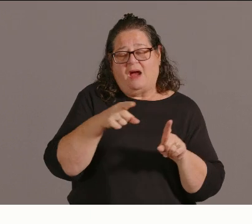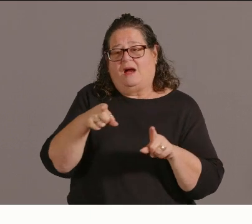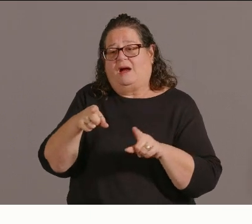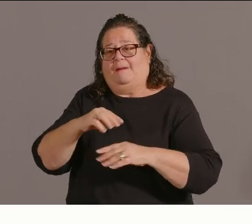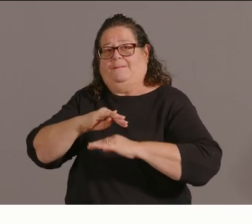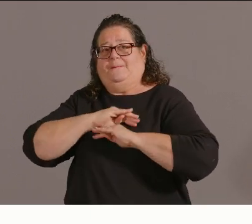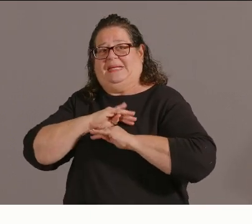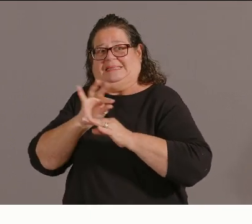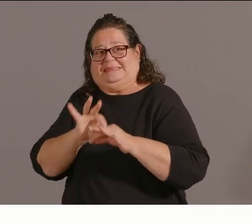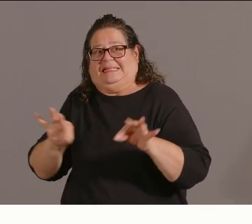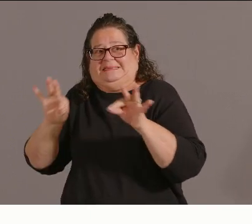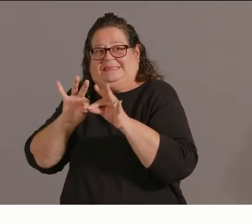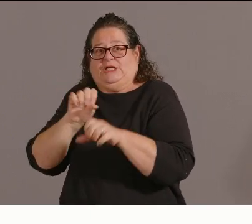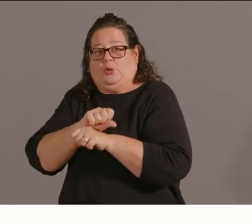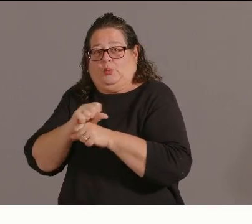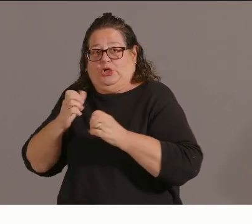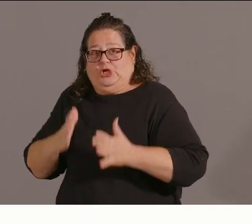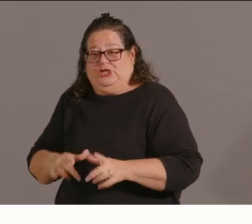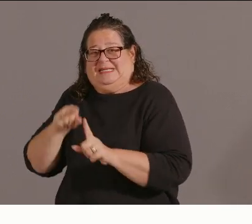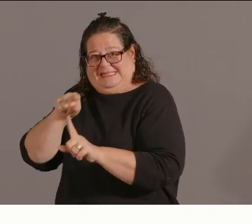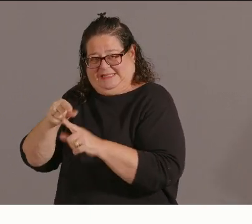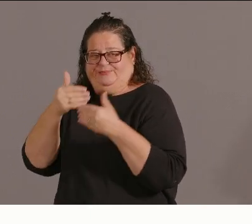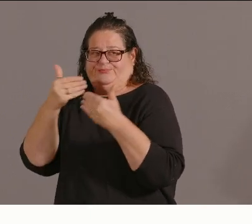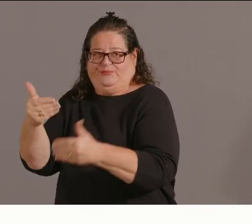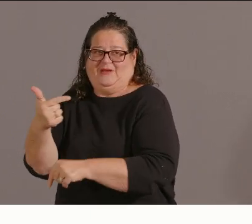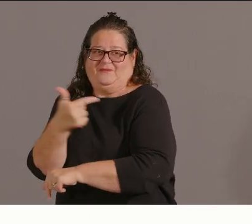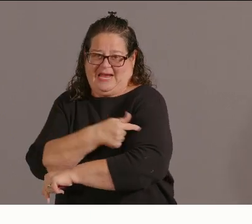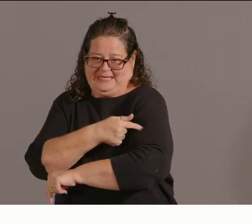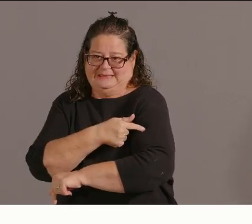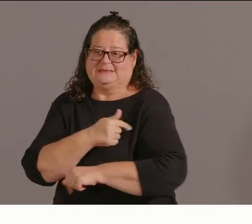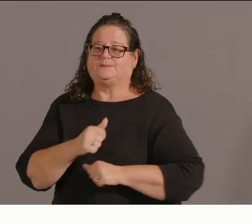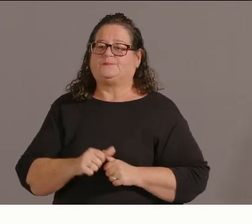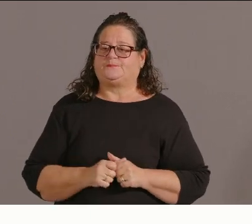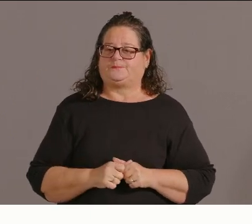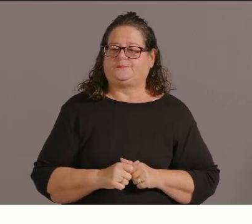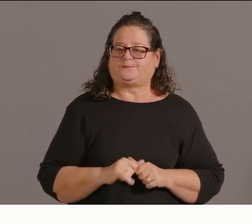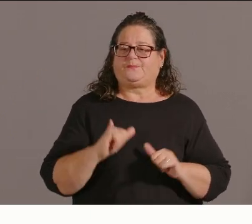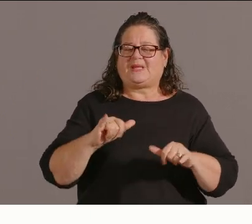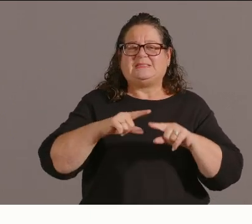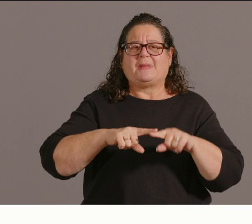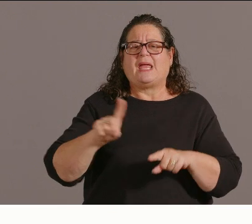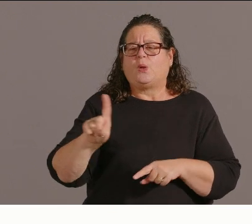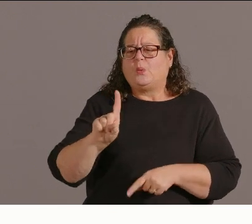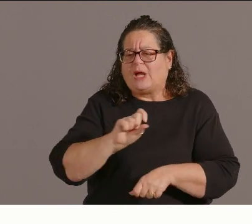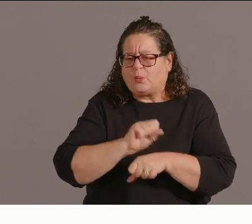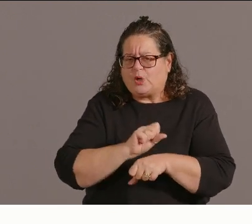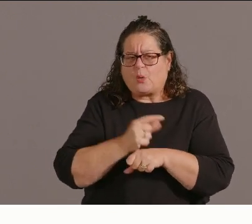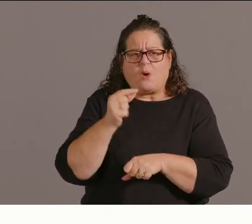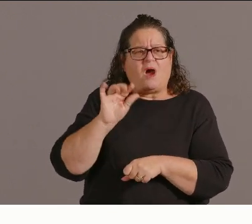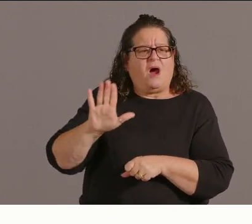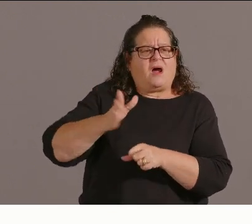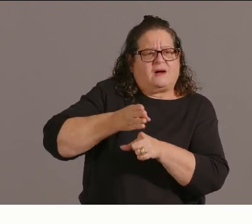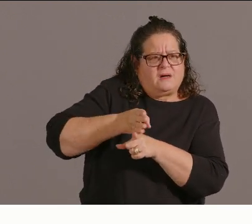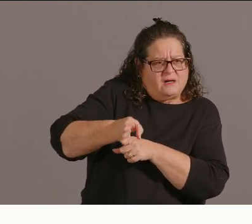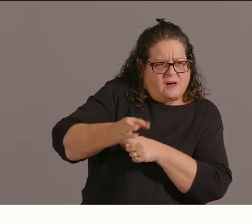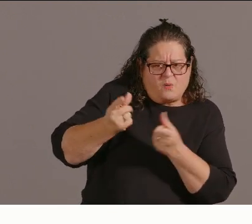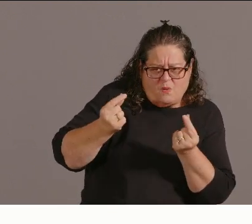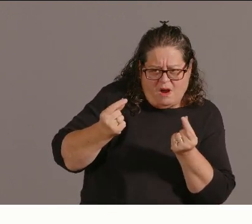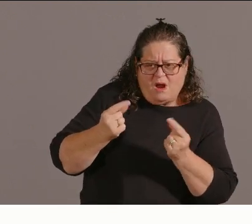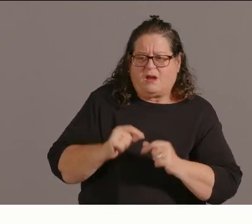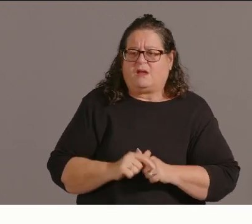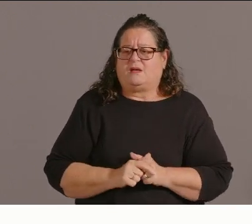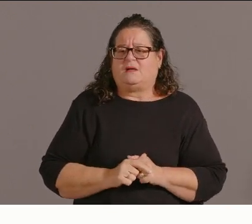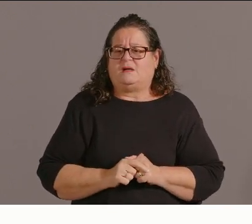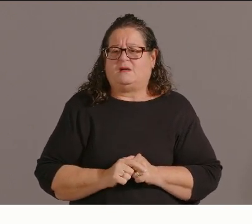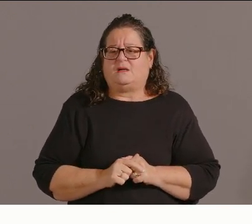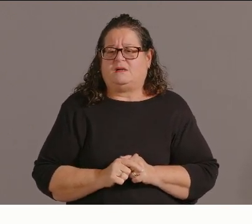prioritize using occupational category and other prioritization methods as needed based on the amount of vaccine that